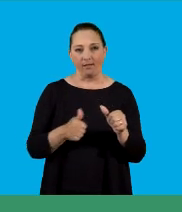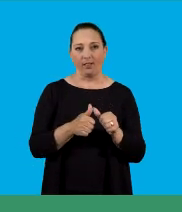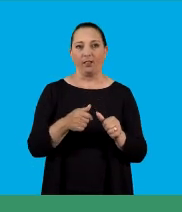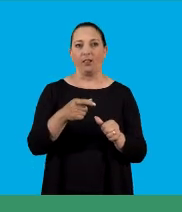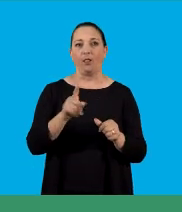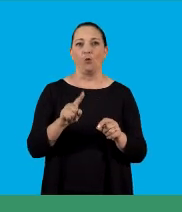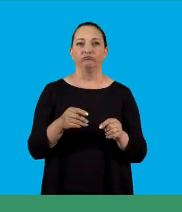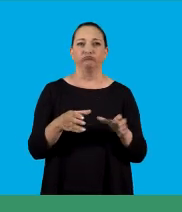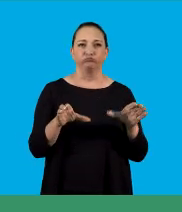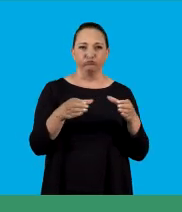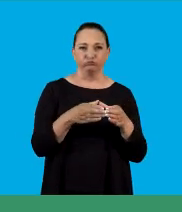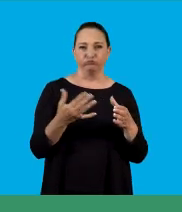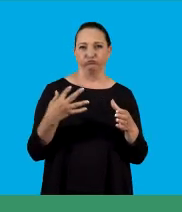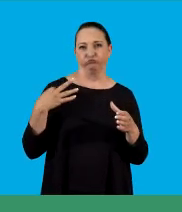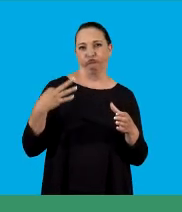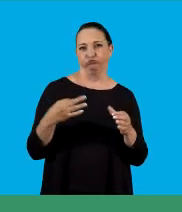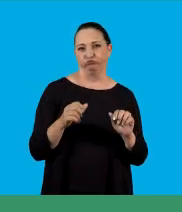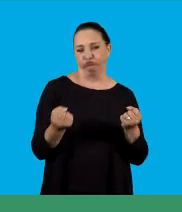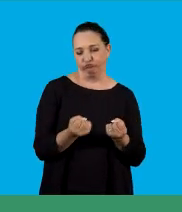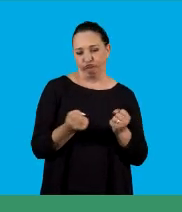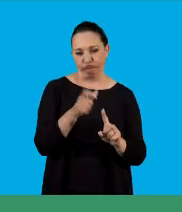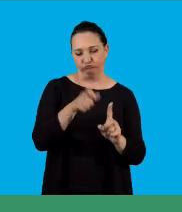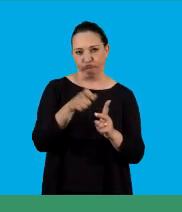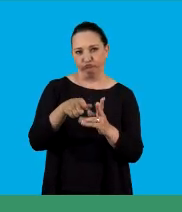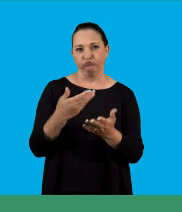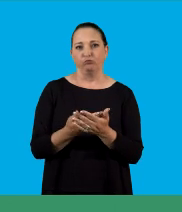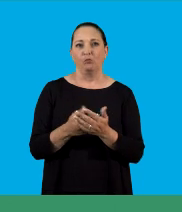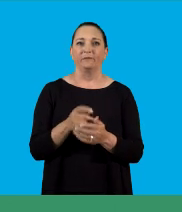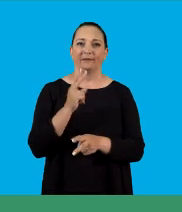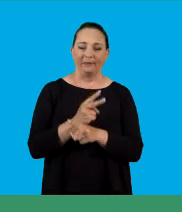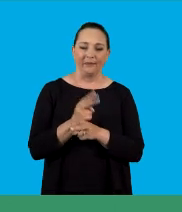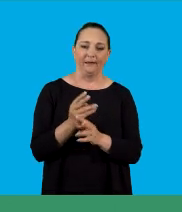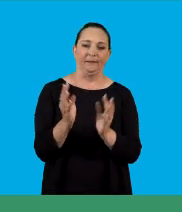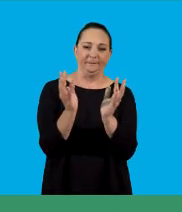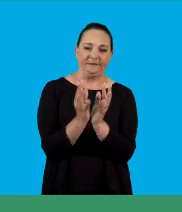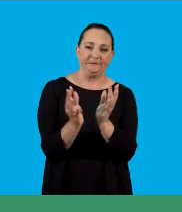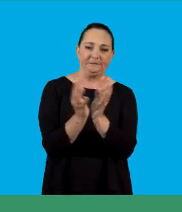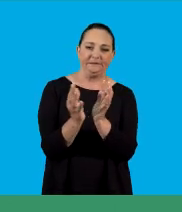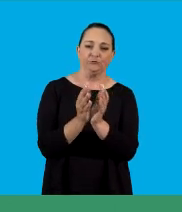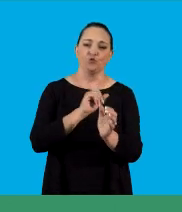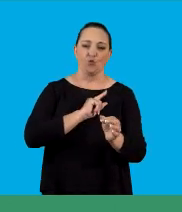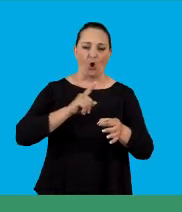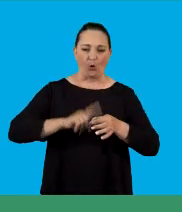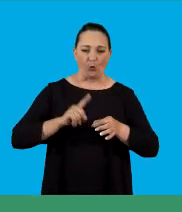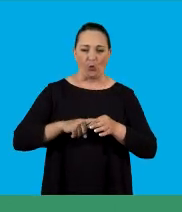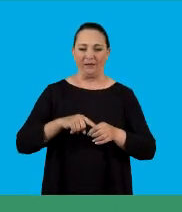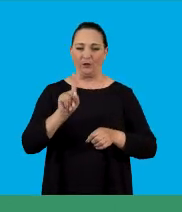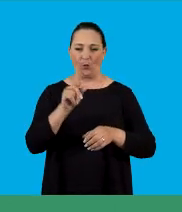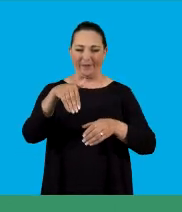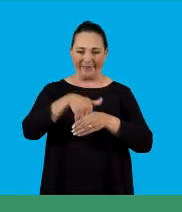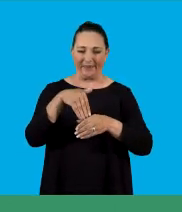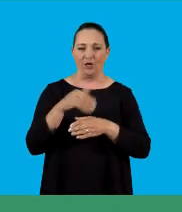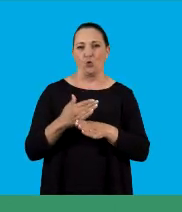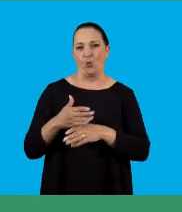cycle, which refers to a small group of voluntary workers who meet regularly to discuss quality-related matters at